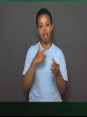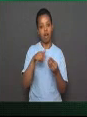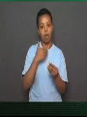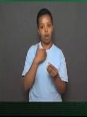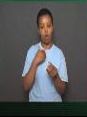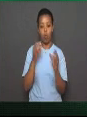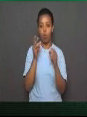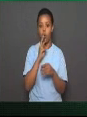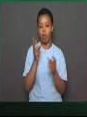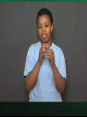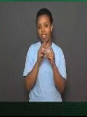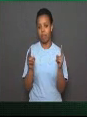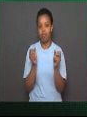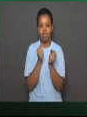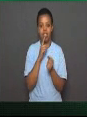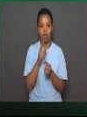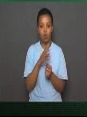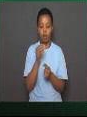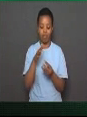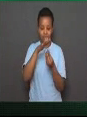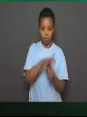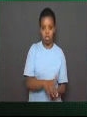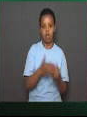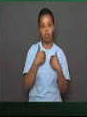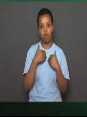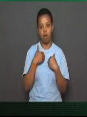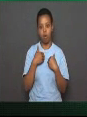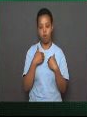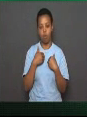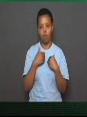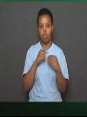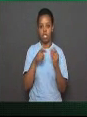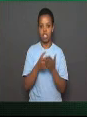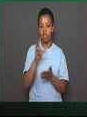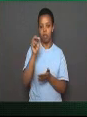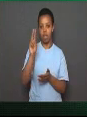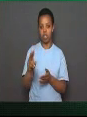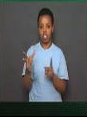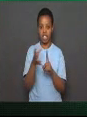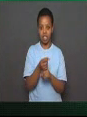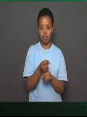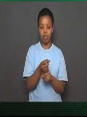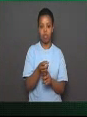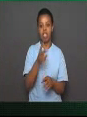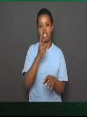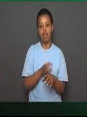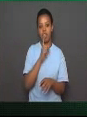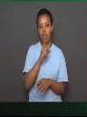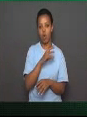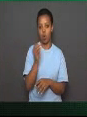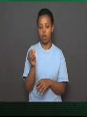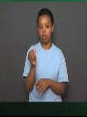very cold, highly pressurized, high in oxygen content, but low